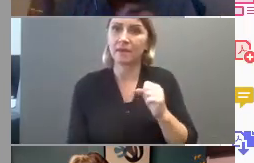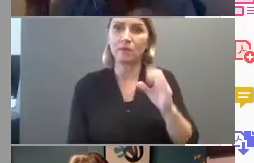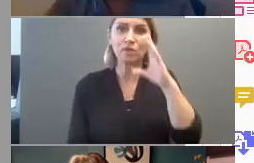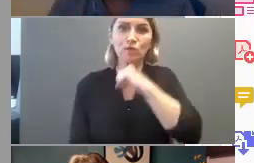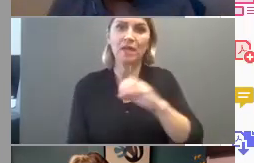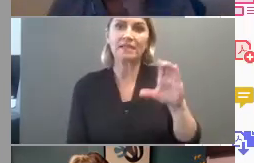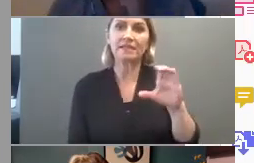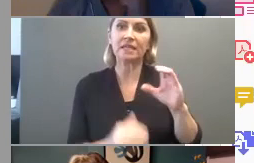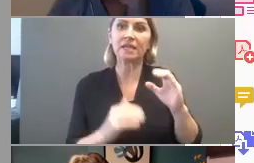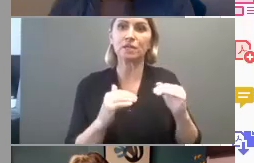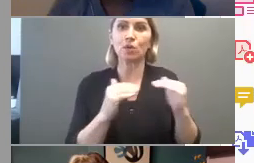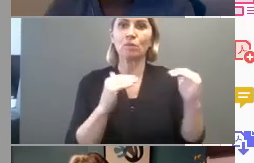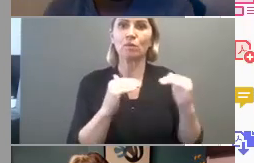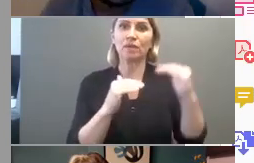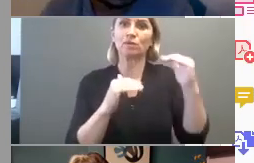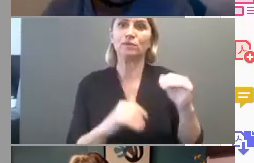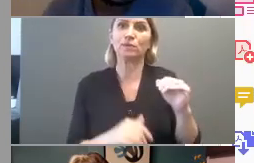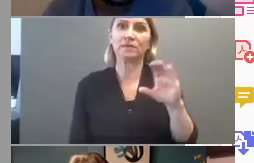is greater than or equal to 0.